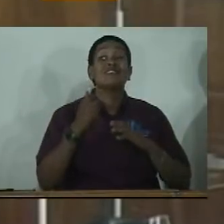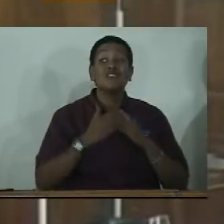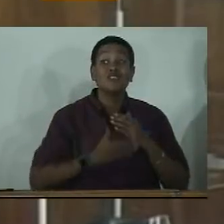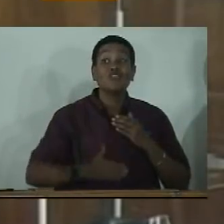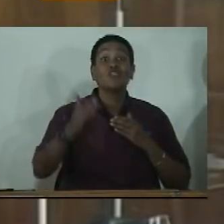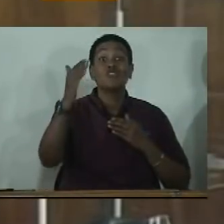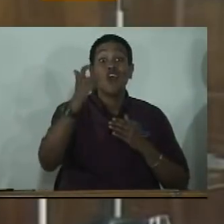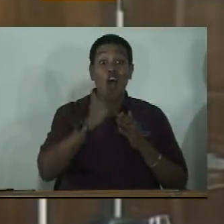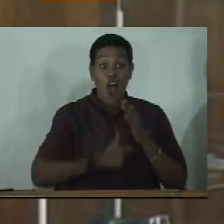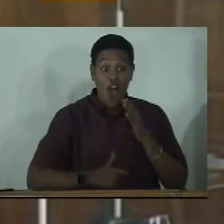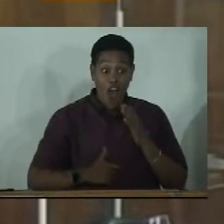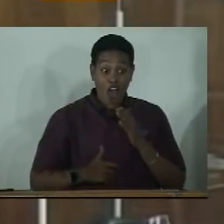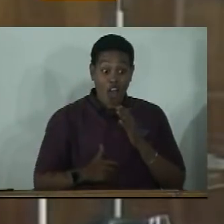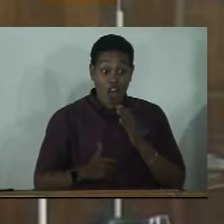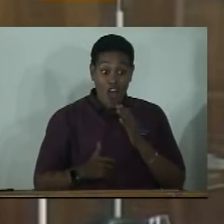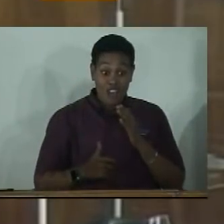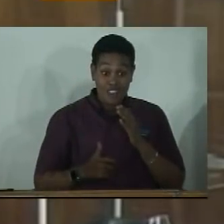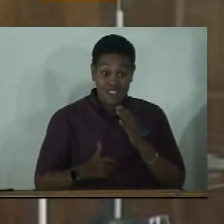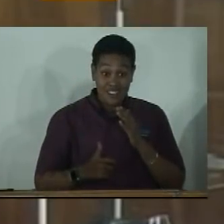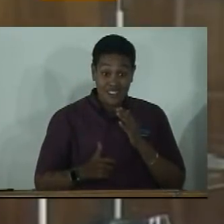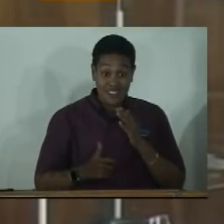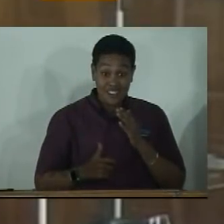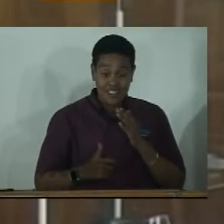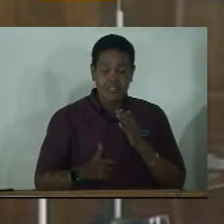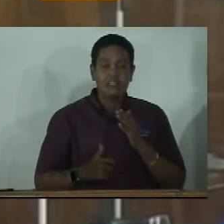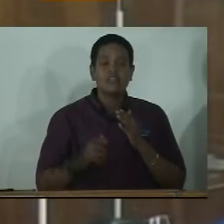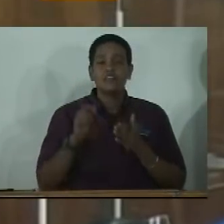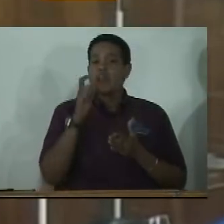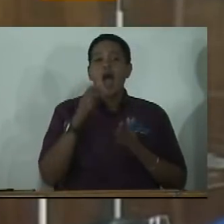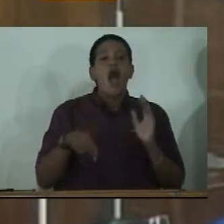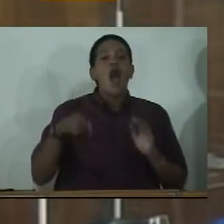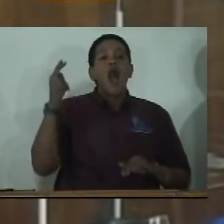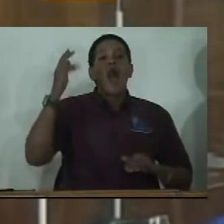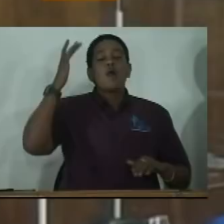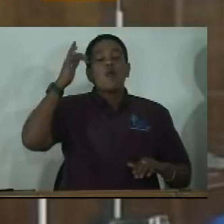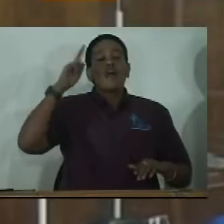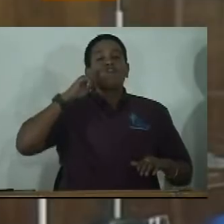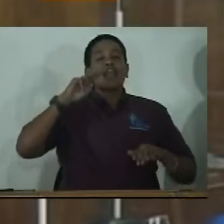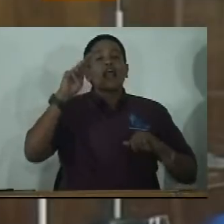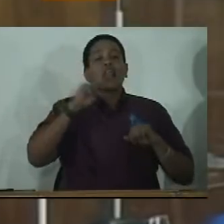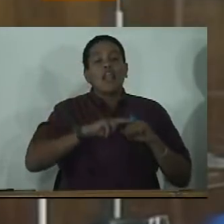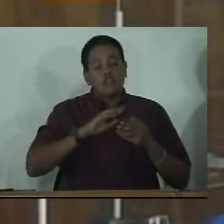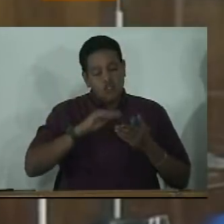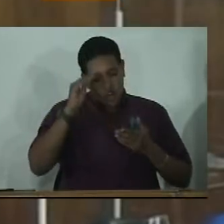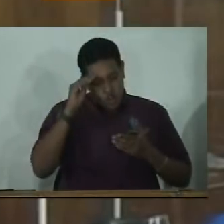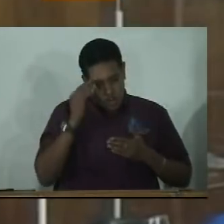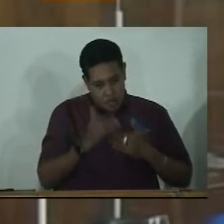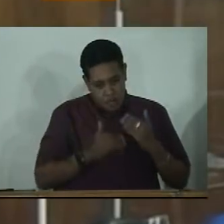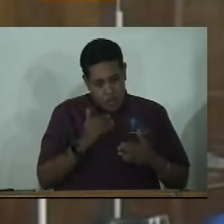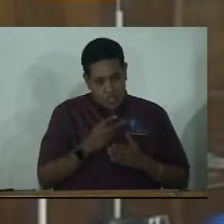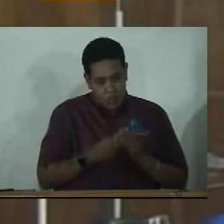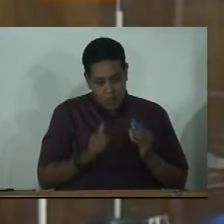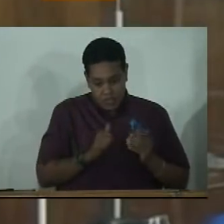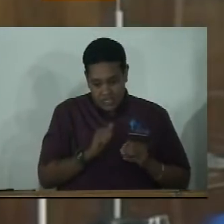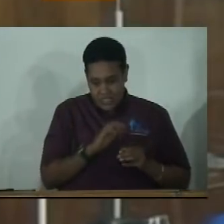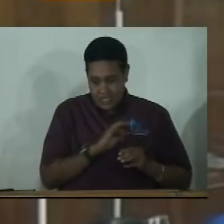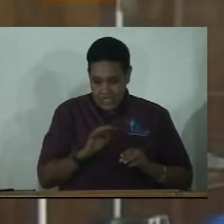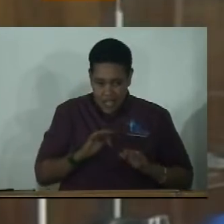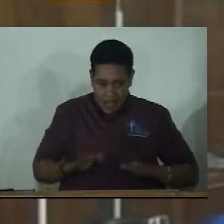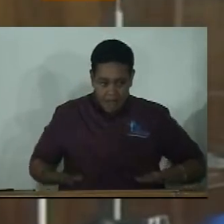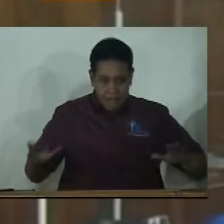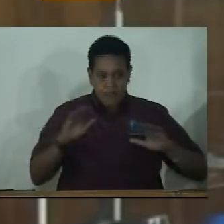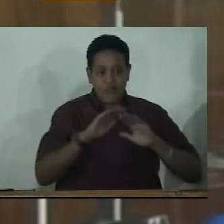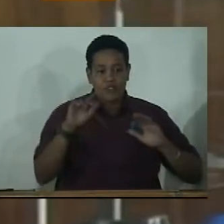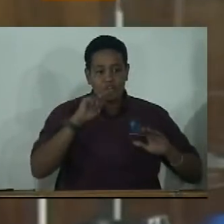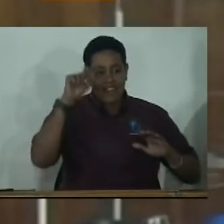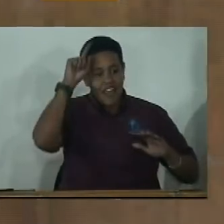cost is not as high because there's a natural learning that you must go through. Both you and your staff don't understand